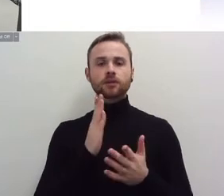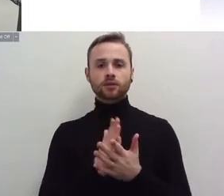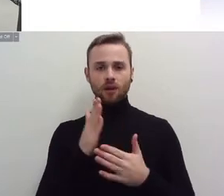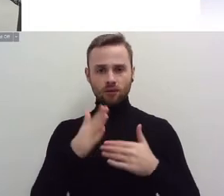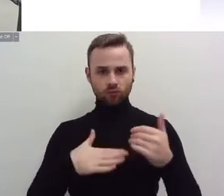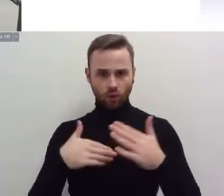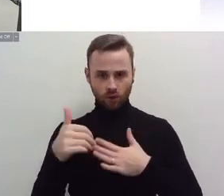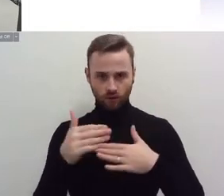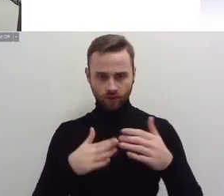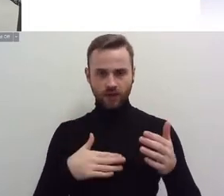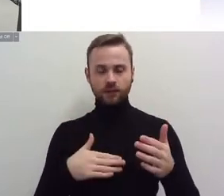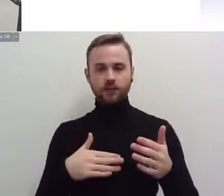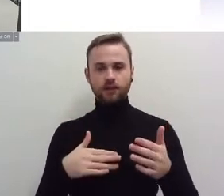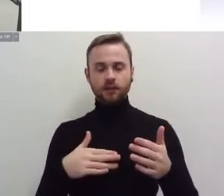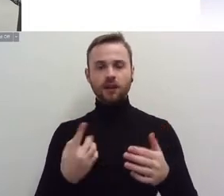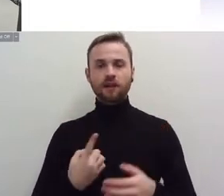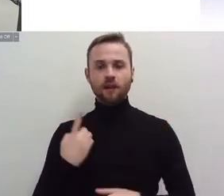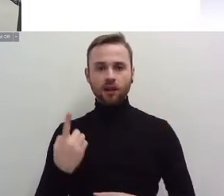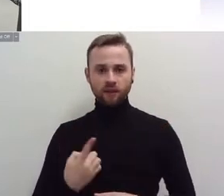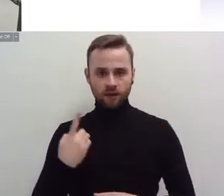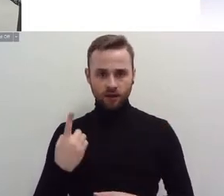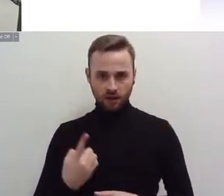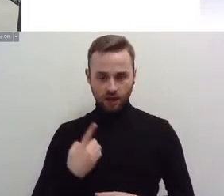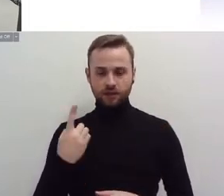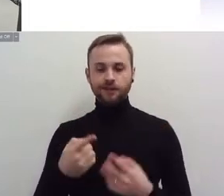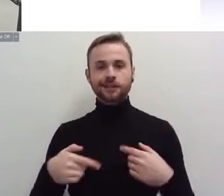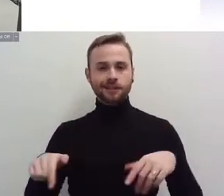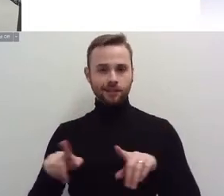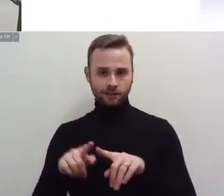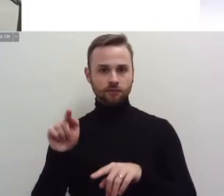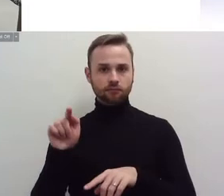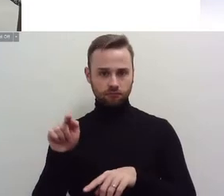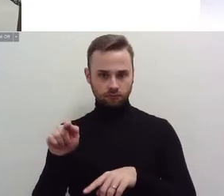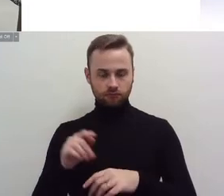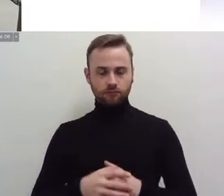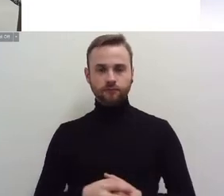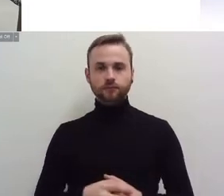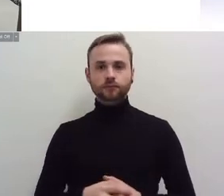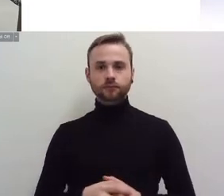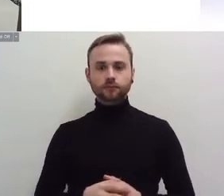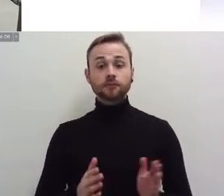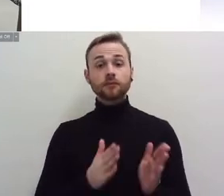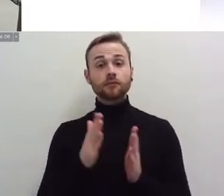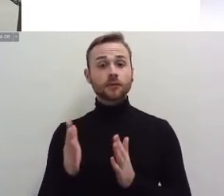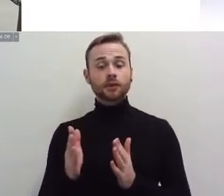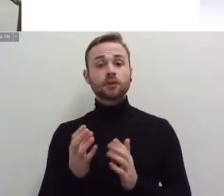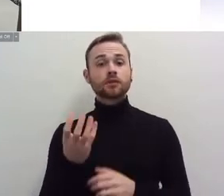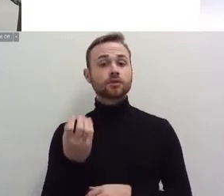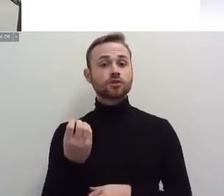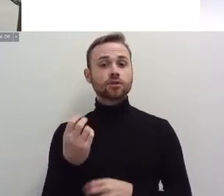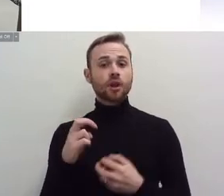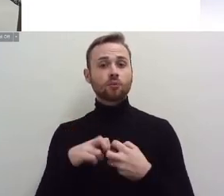practices that we know that are evidence-based. Also, there is a problem sometimes with the screening